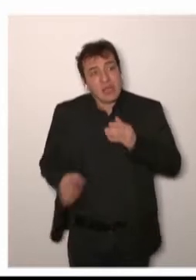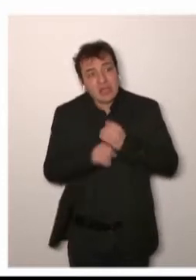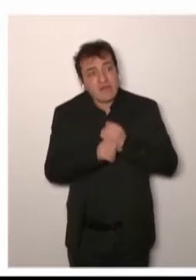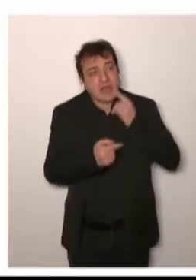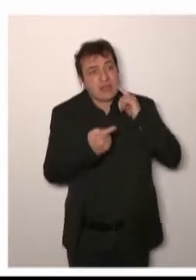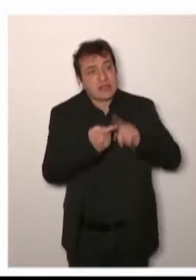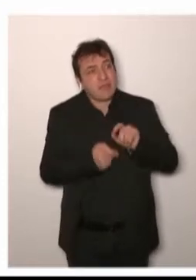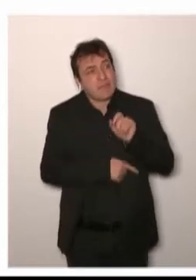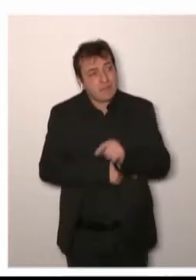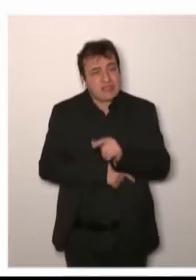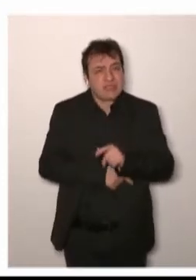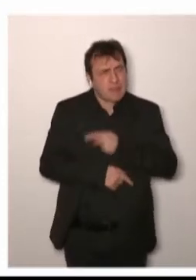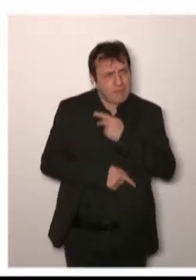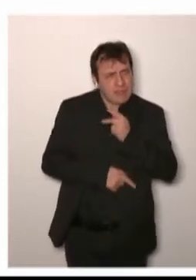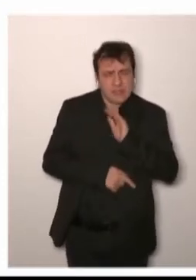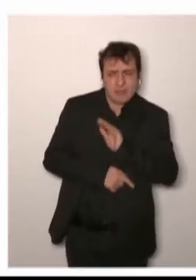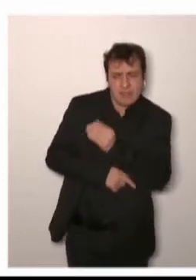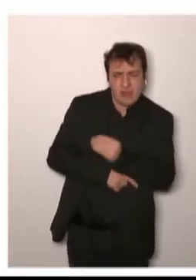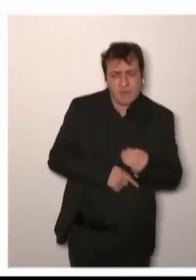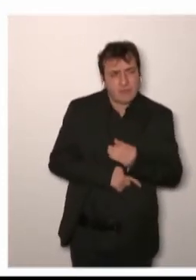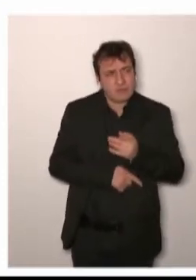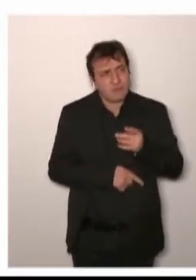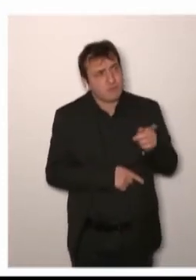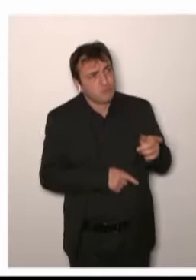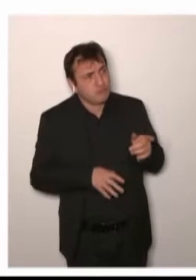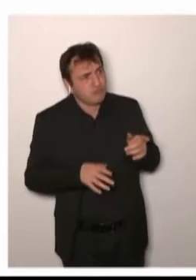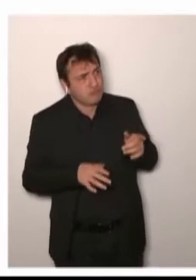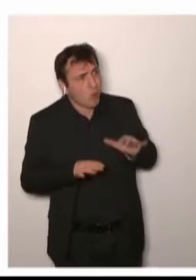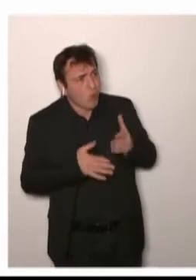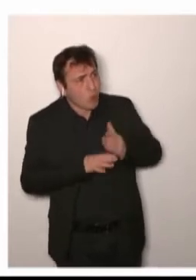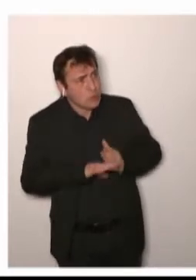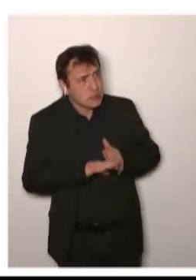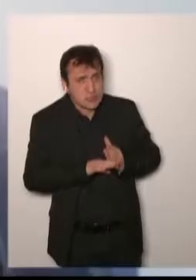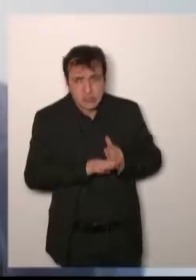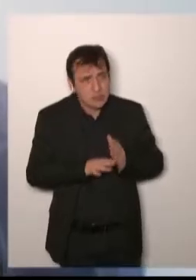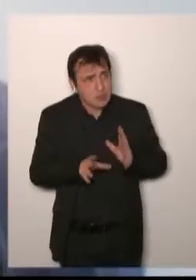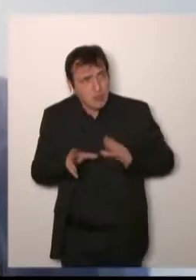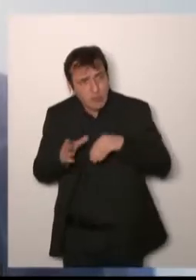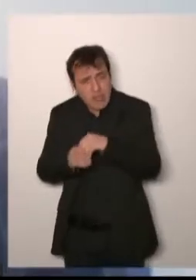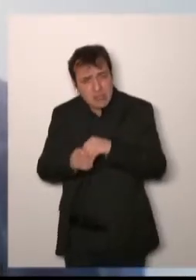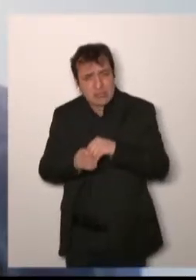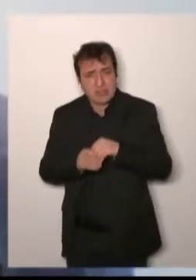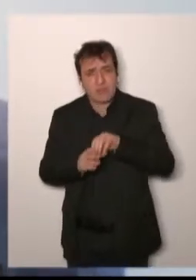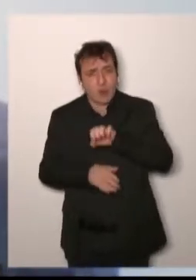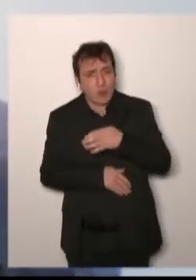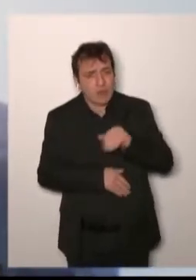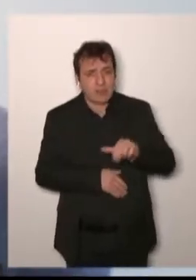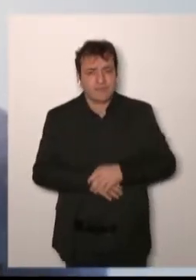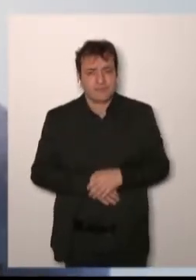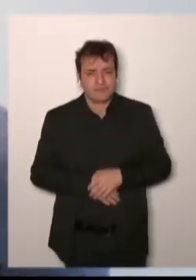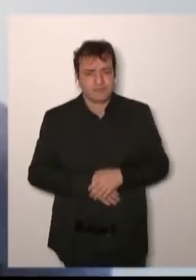to join the AMA, the IMA? Thank you. Thanks a lot for the very kind